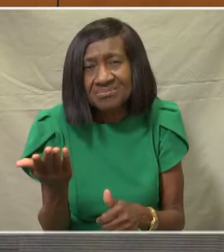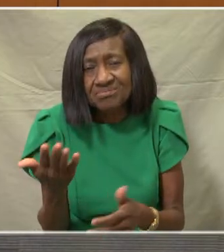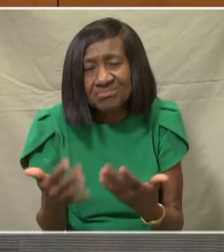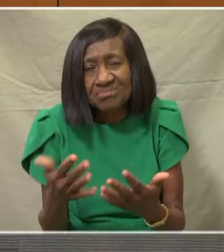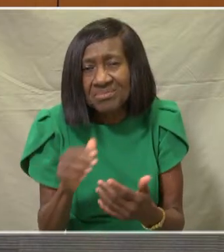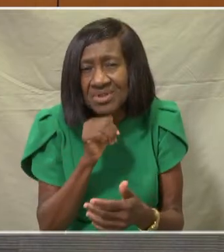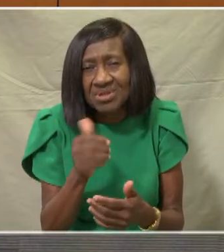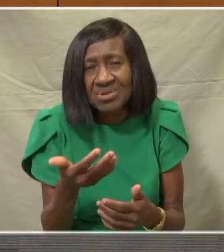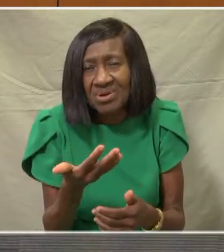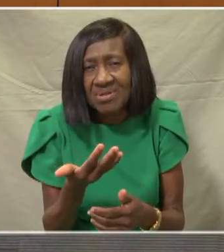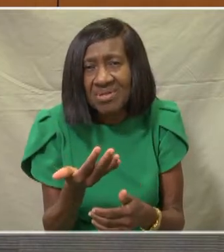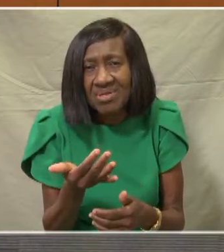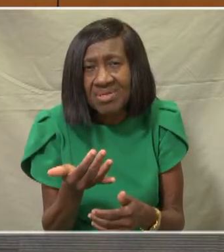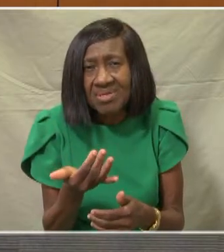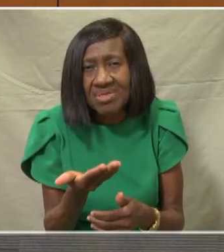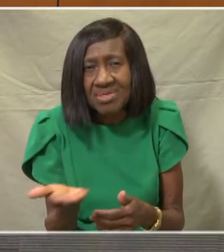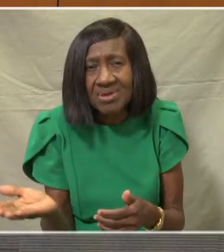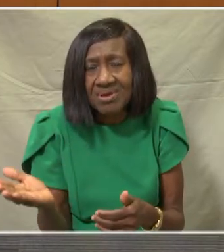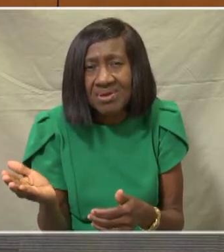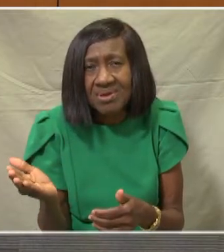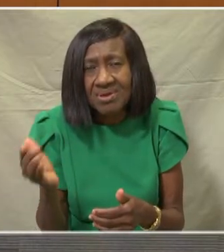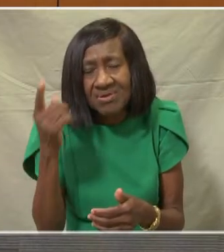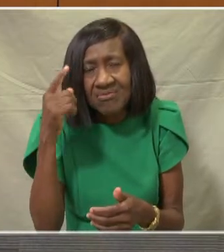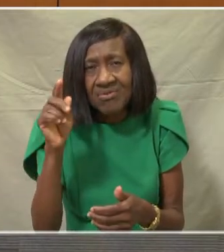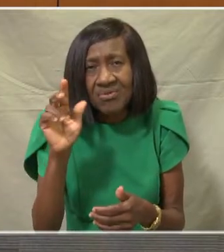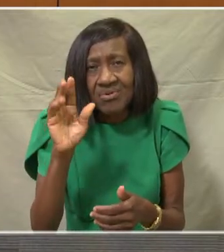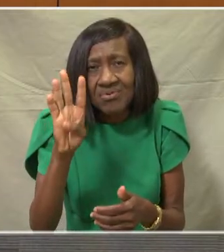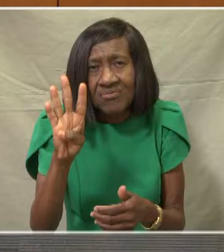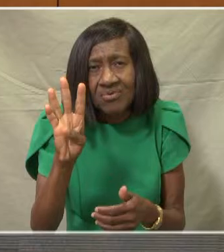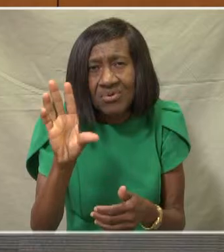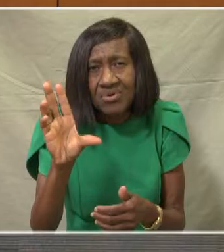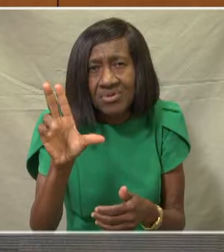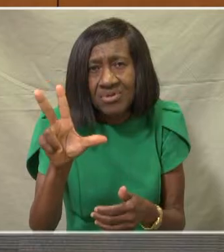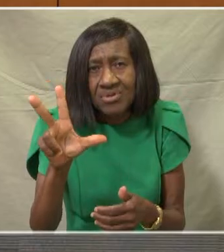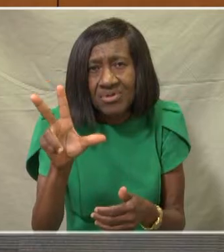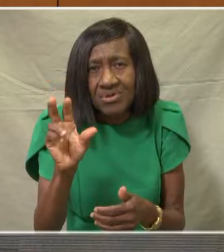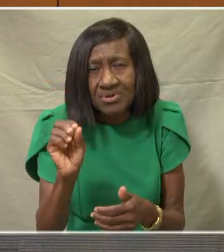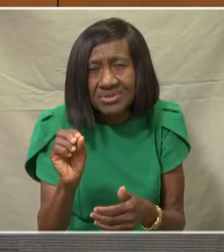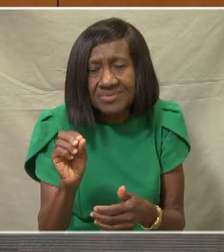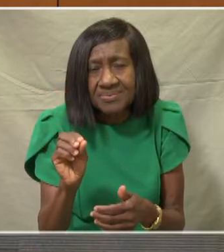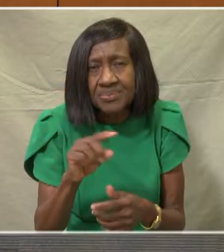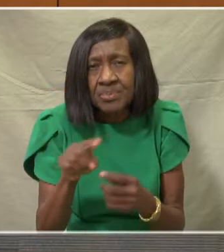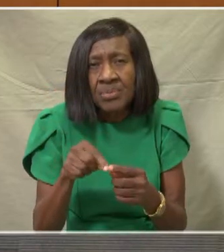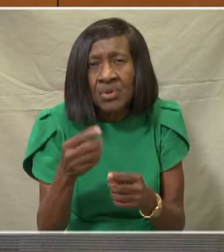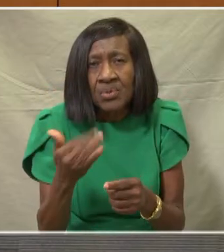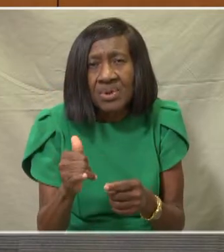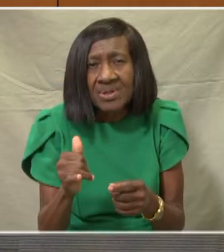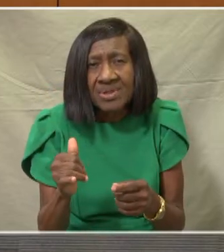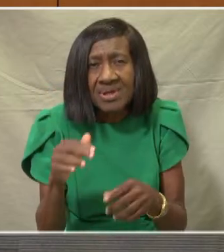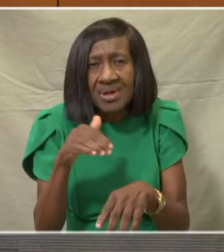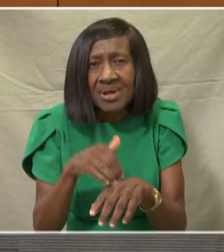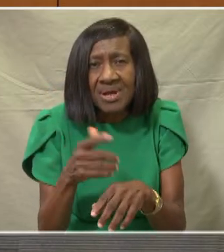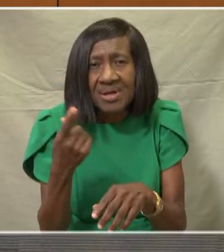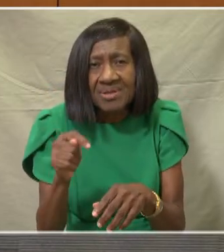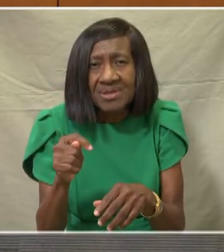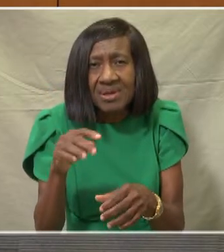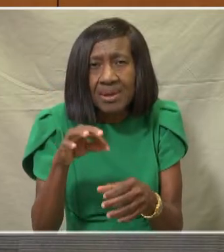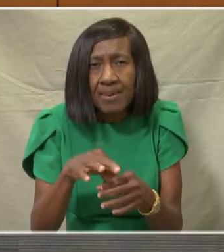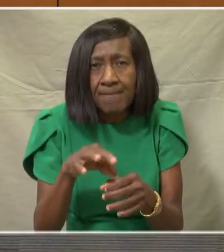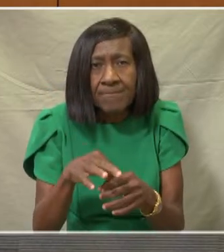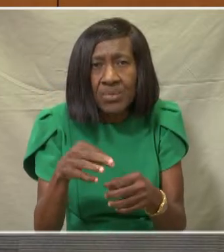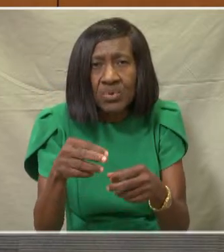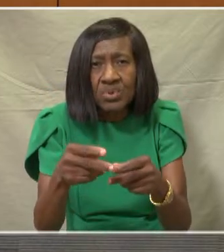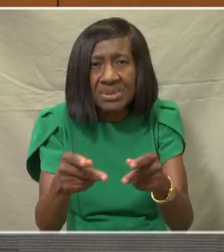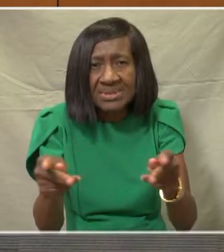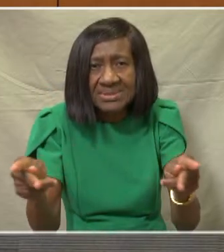mean, when we're at the polling station for the opening, we'll see what the process is, for. And you'll get to see whether the boxes are empty